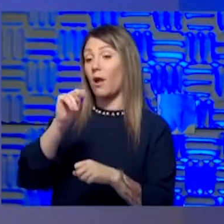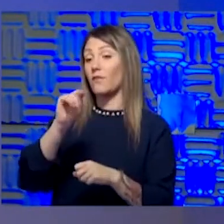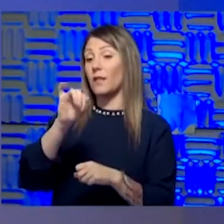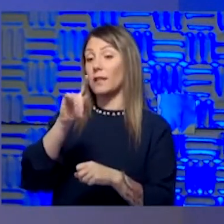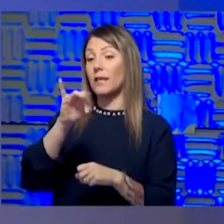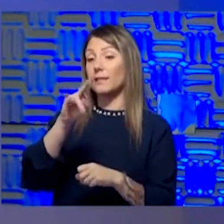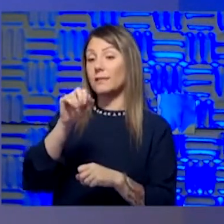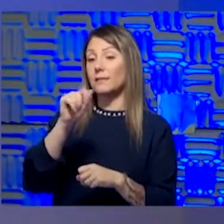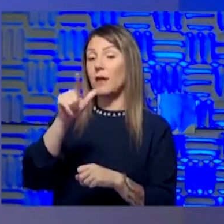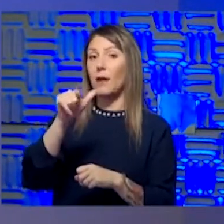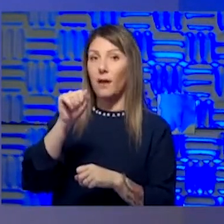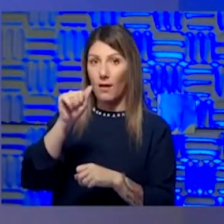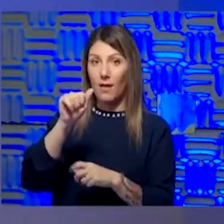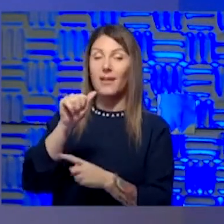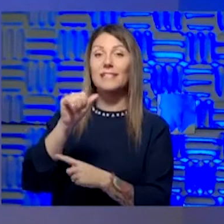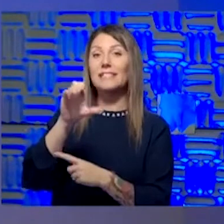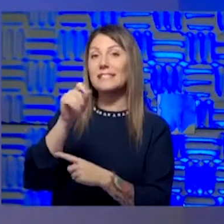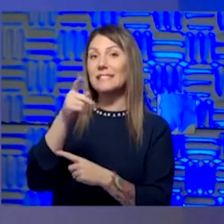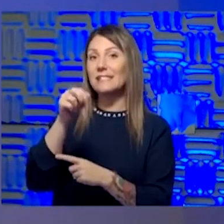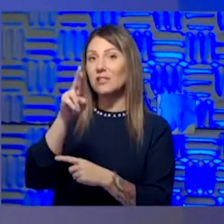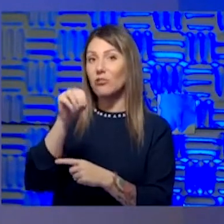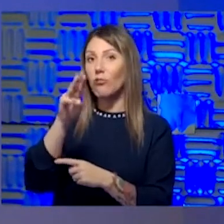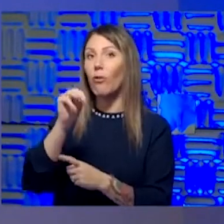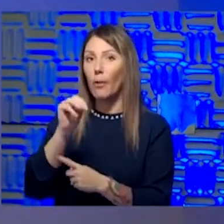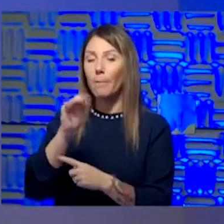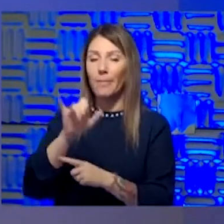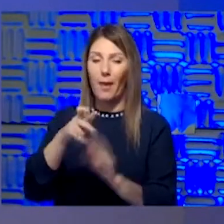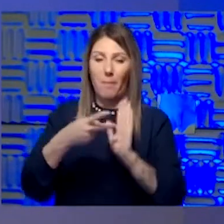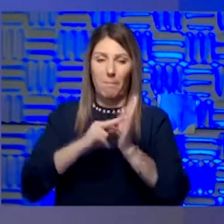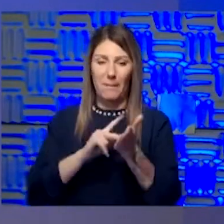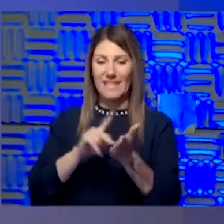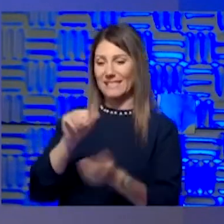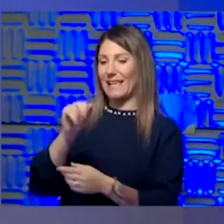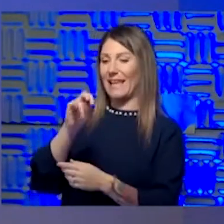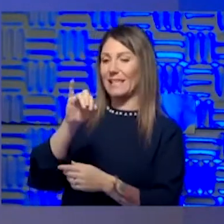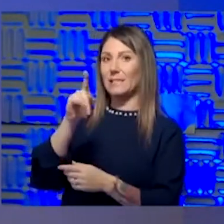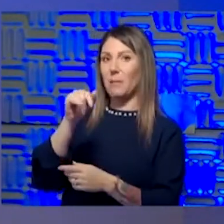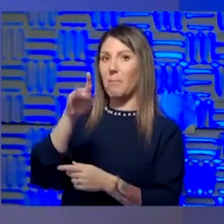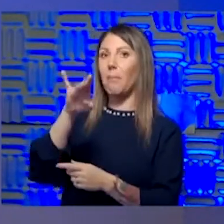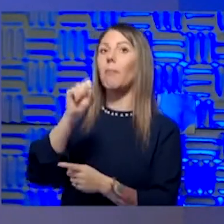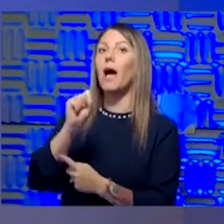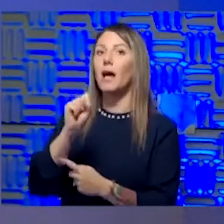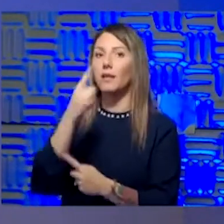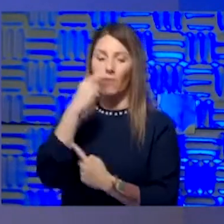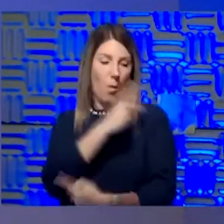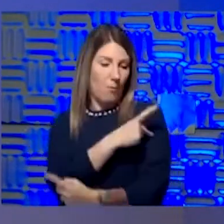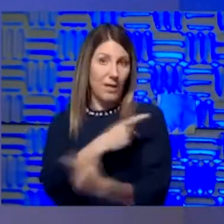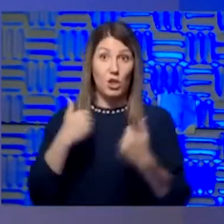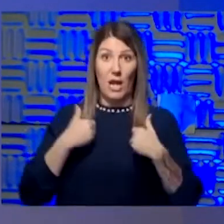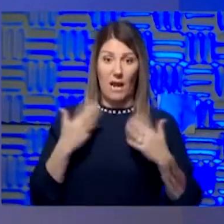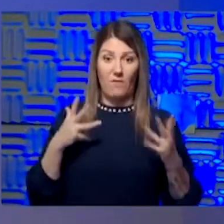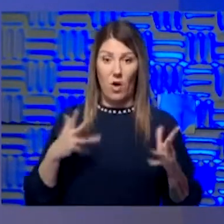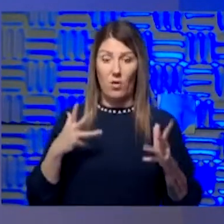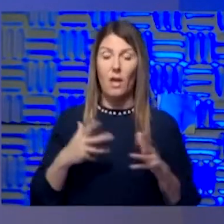treatment or antibodies treatment for patients who have it now. So please contact them if you're recovered so they